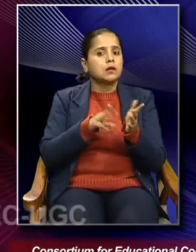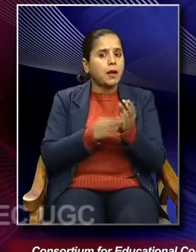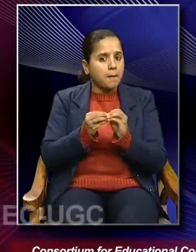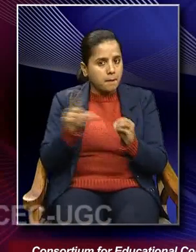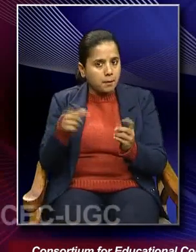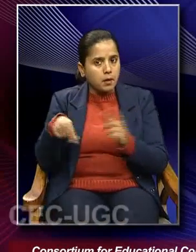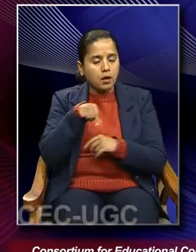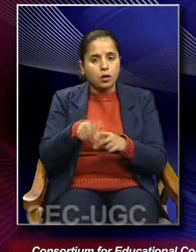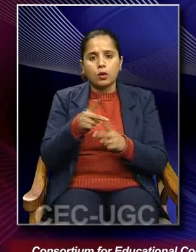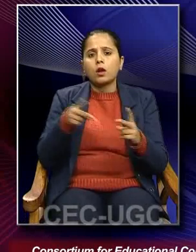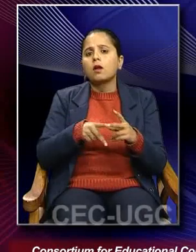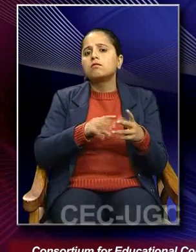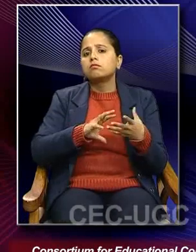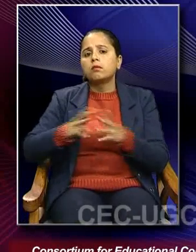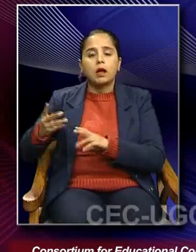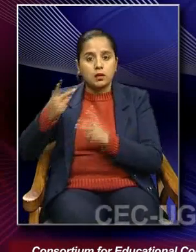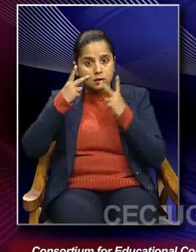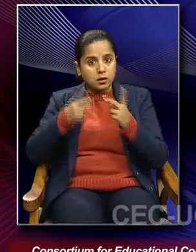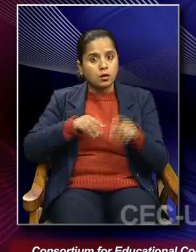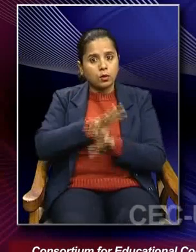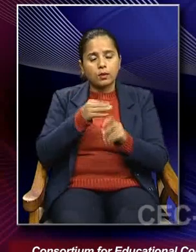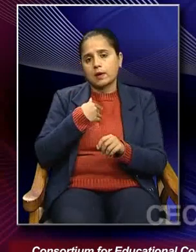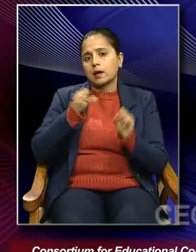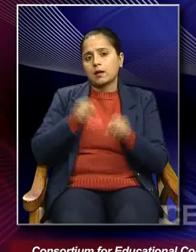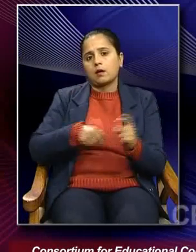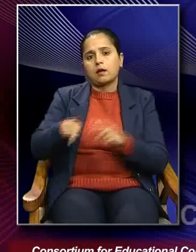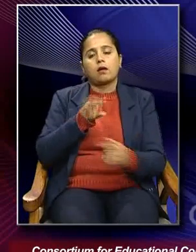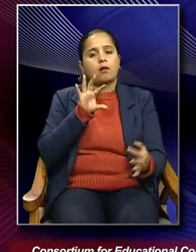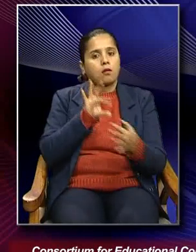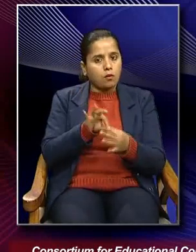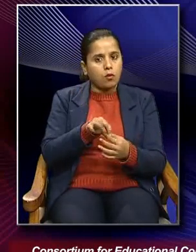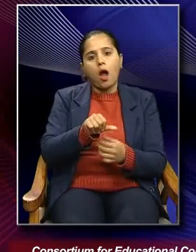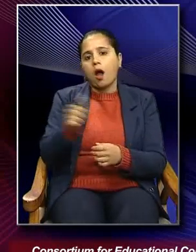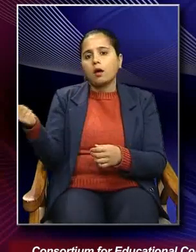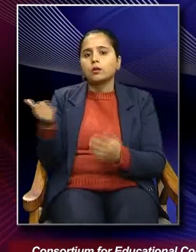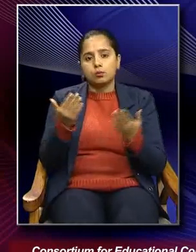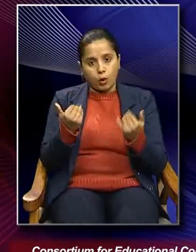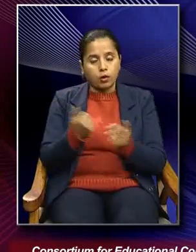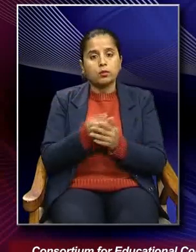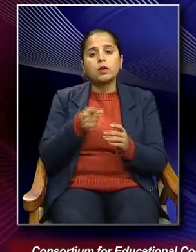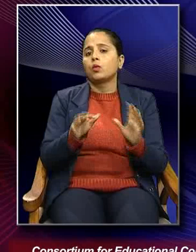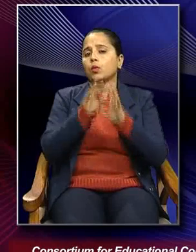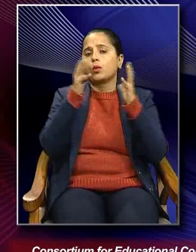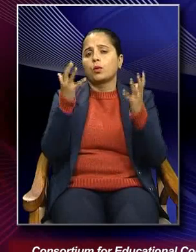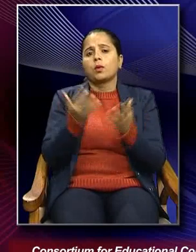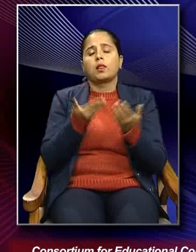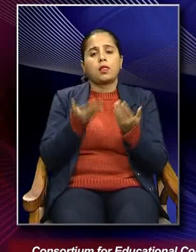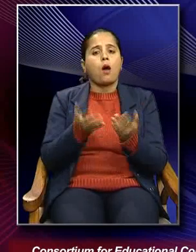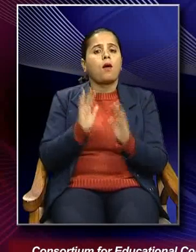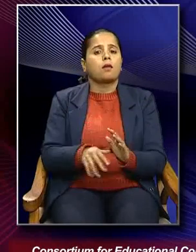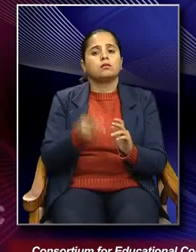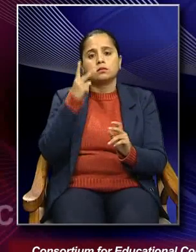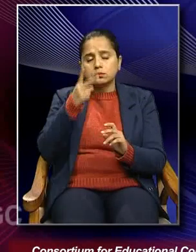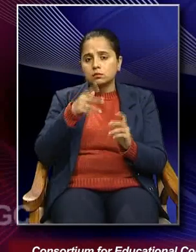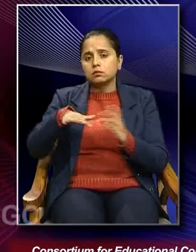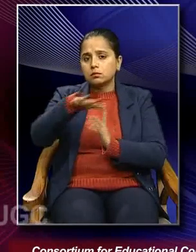the machinery through which we are able to connect with others. So the world which is constructed,